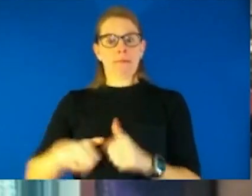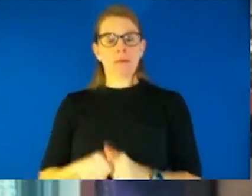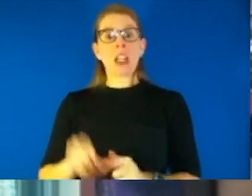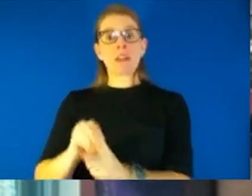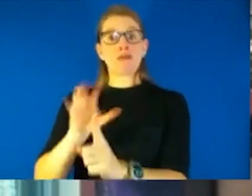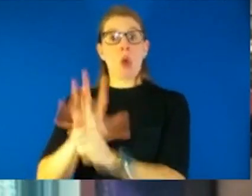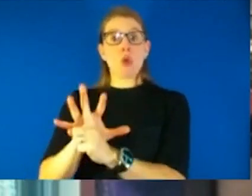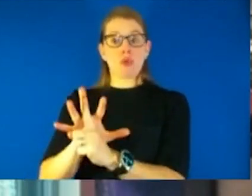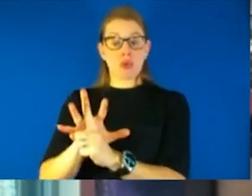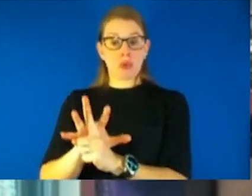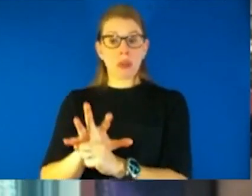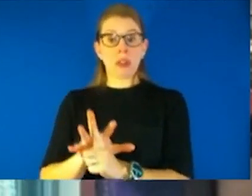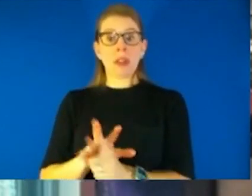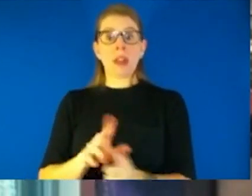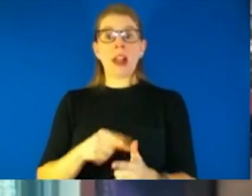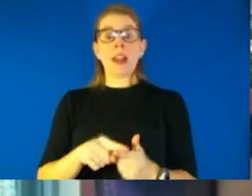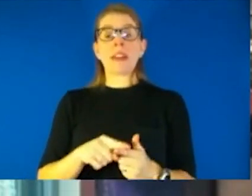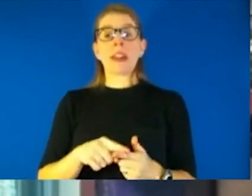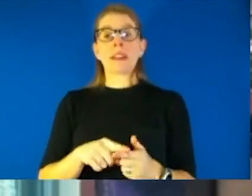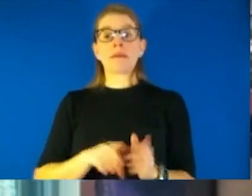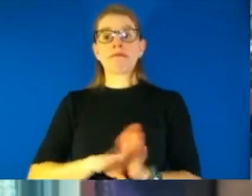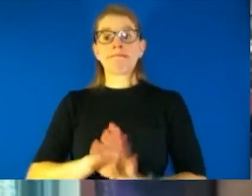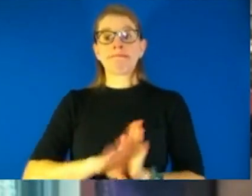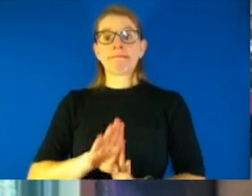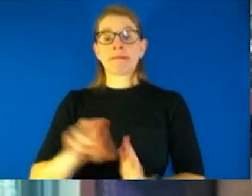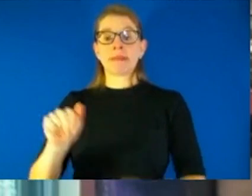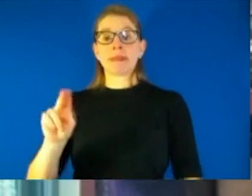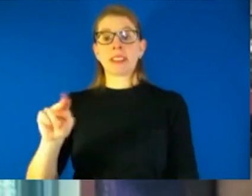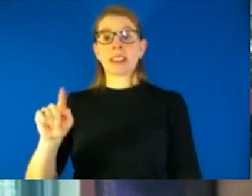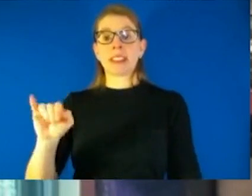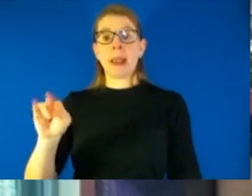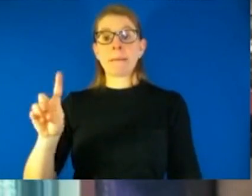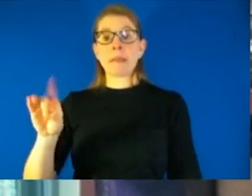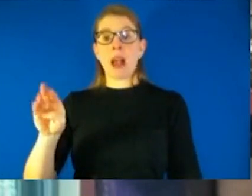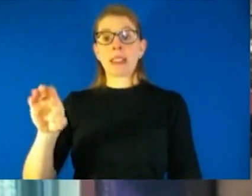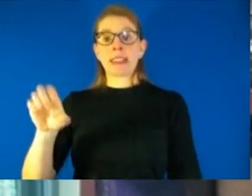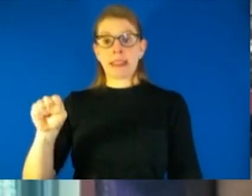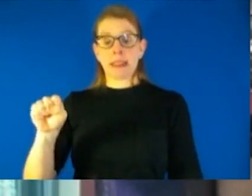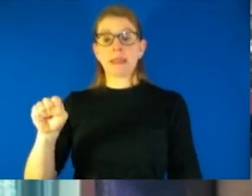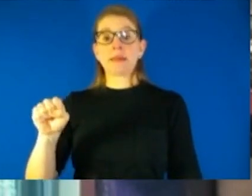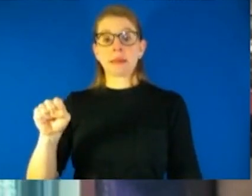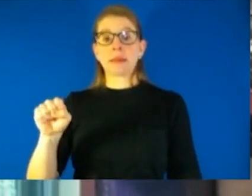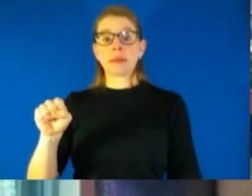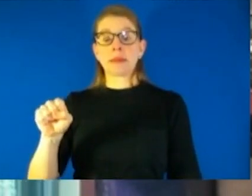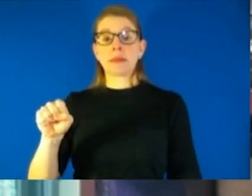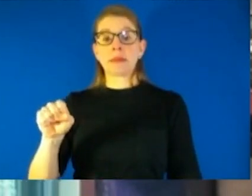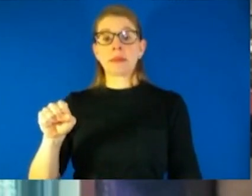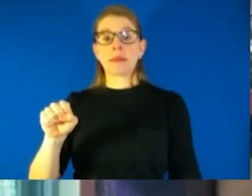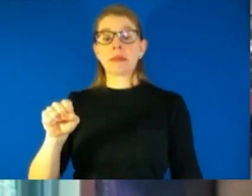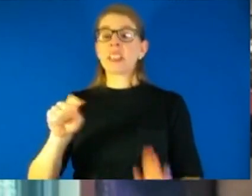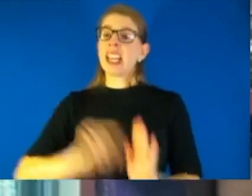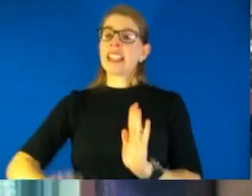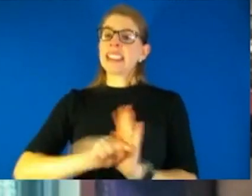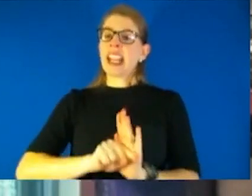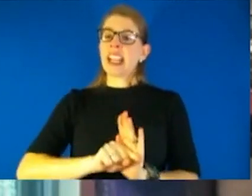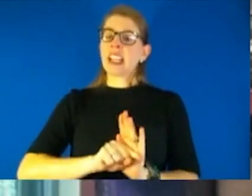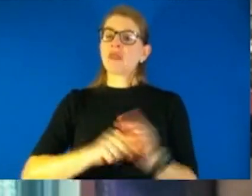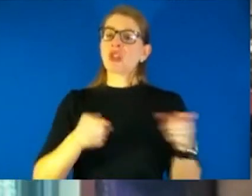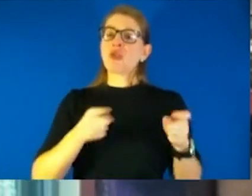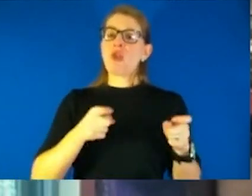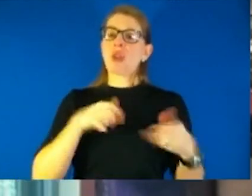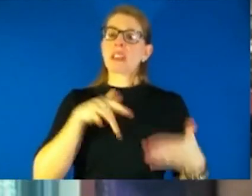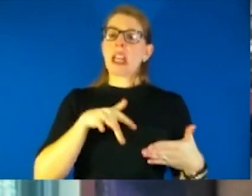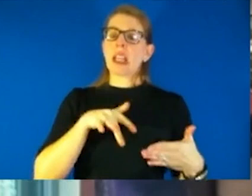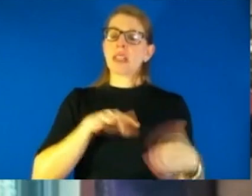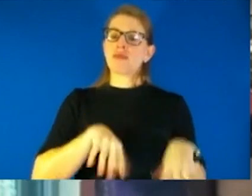and produced antibodies. They did a sort of a negative control study. So they also looked